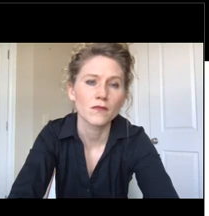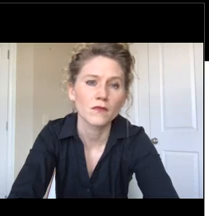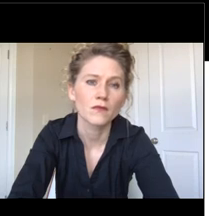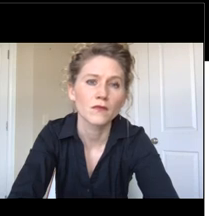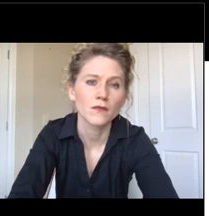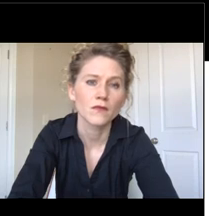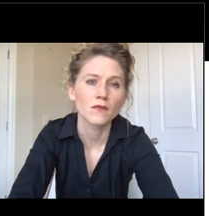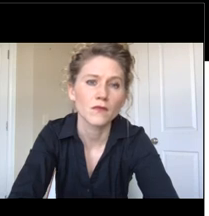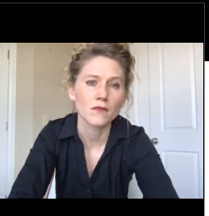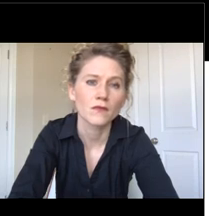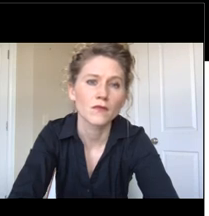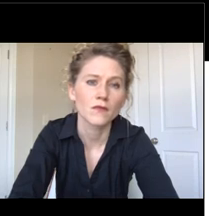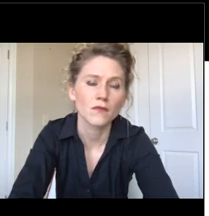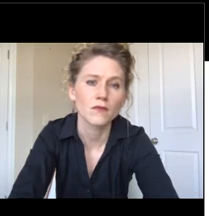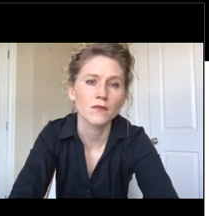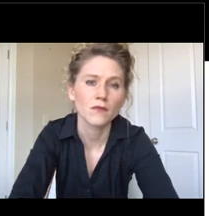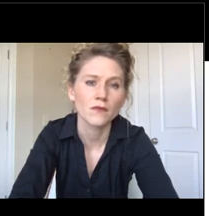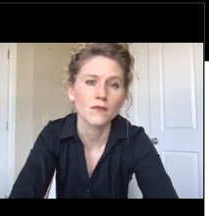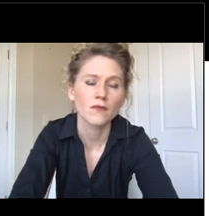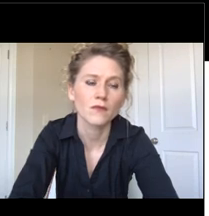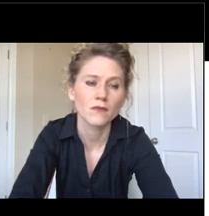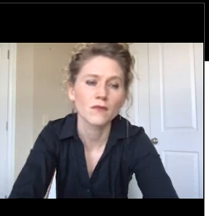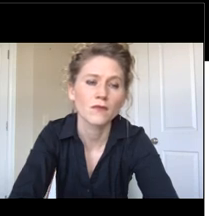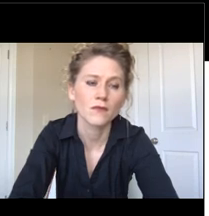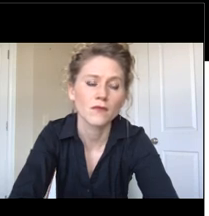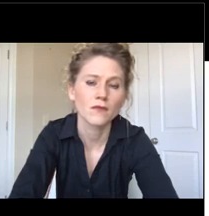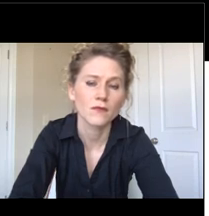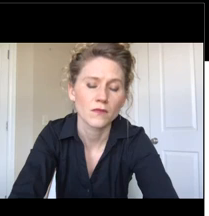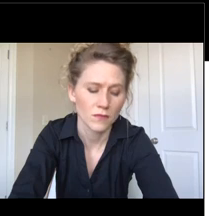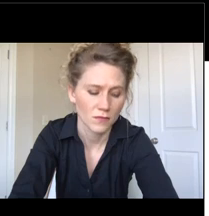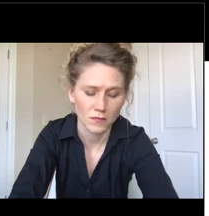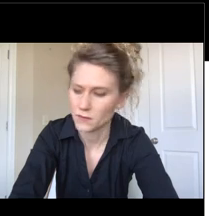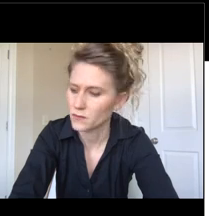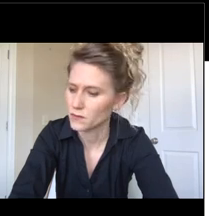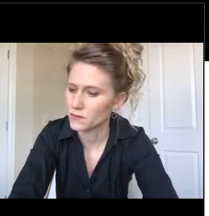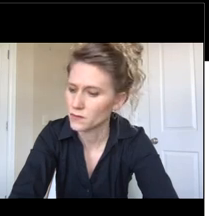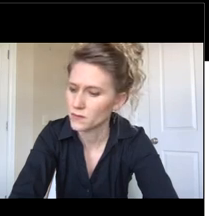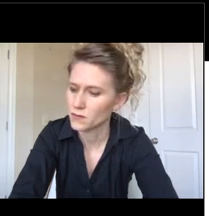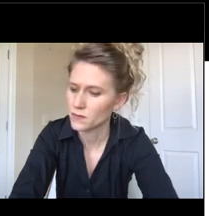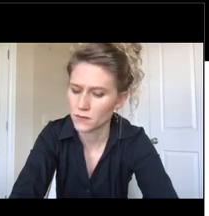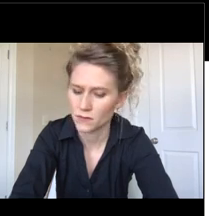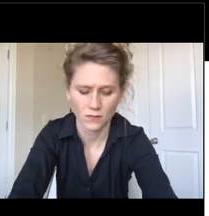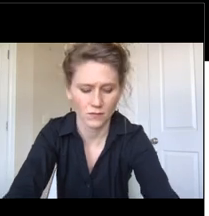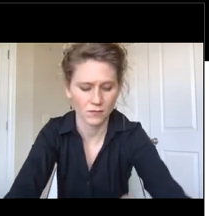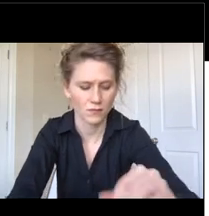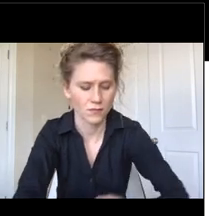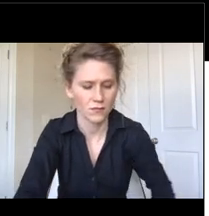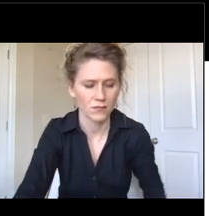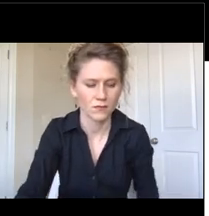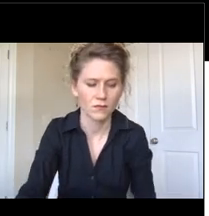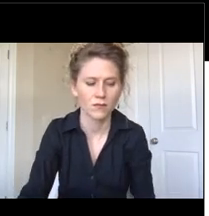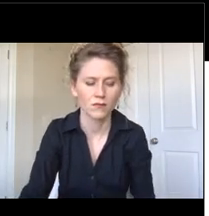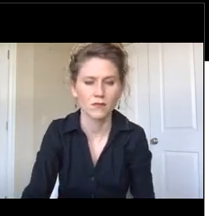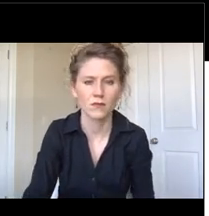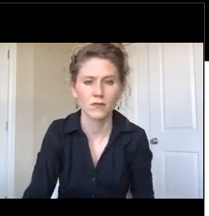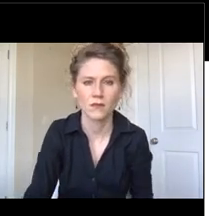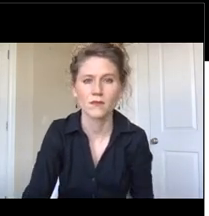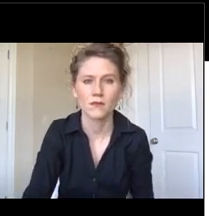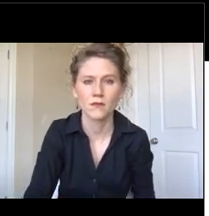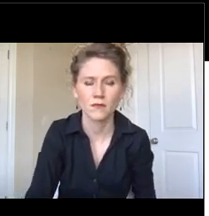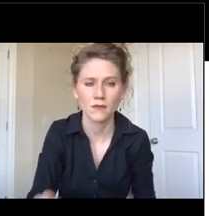So the benefit was we got to cover the road early. We sealed that road and we didn't have to wait to do it later and let that road deteriorate a couple more years down the